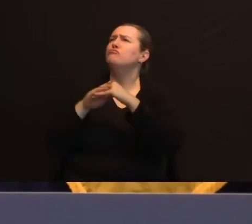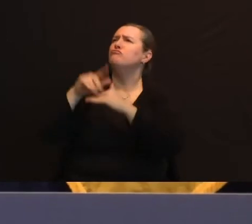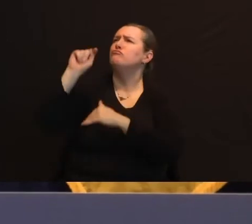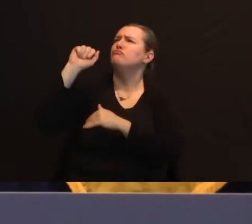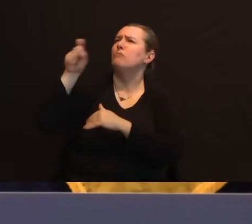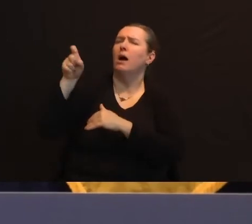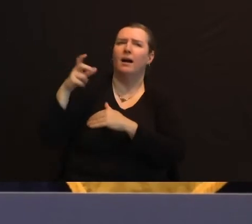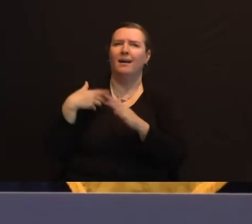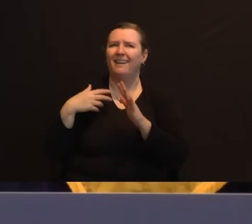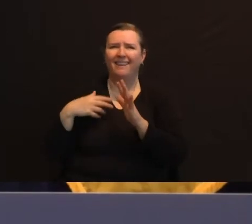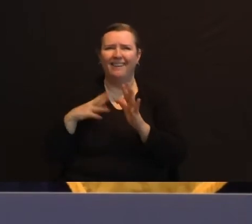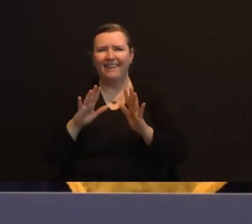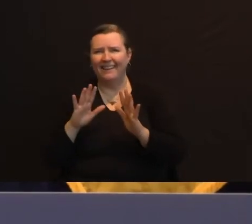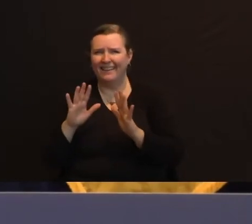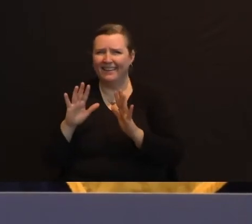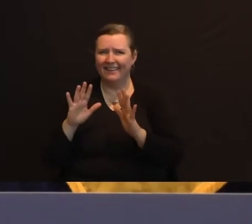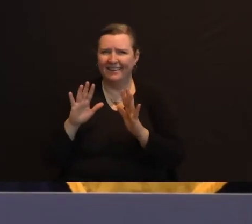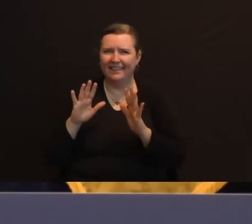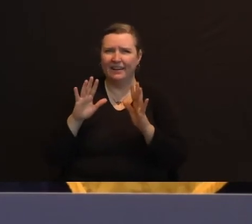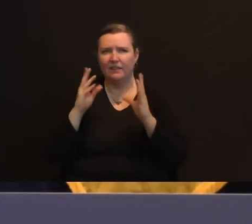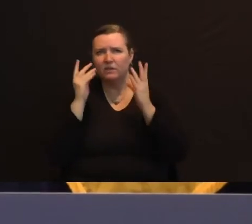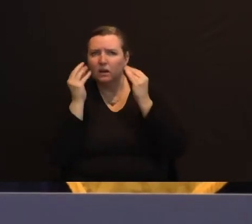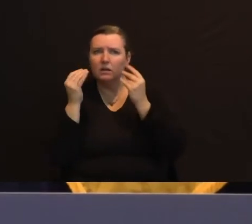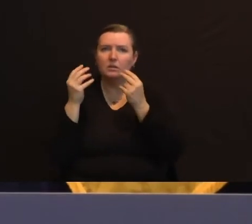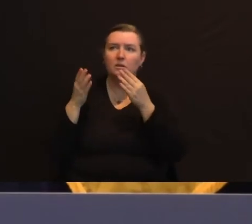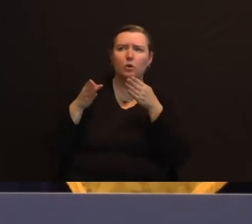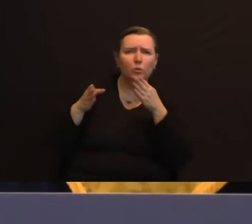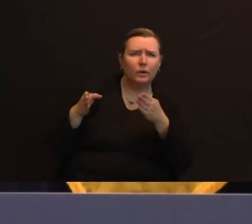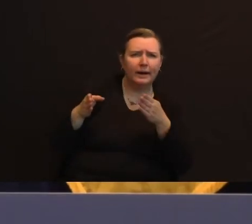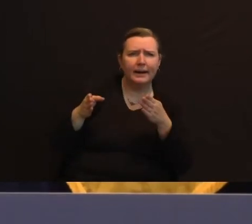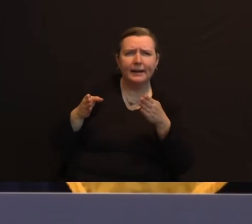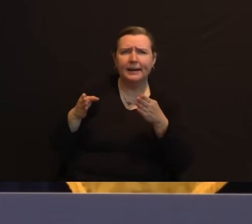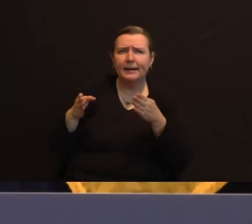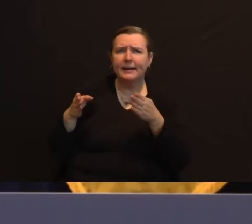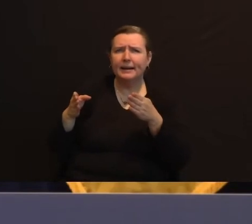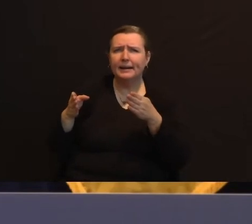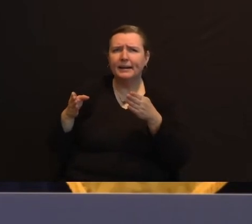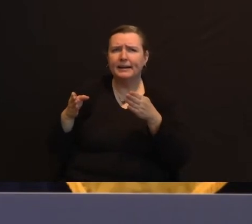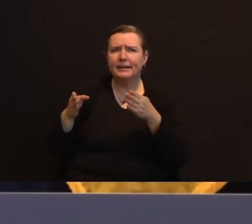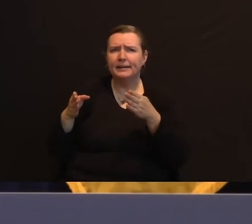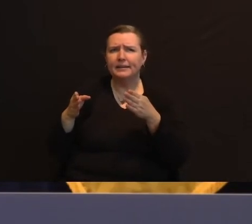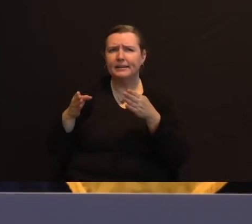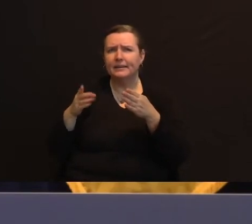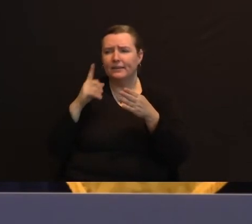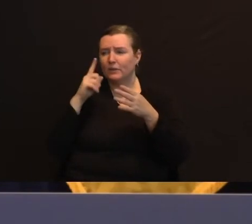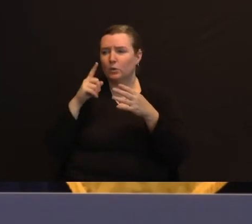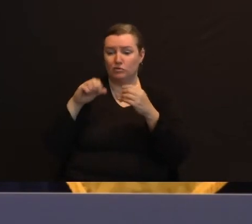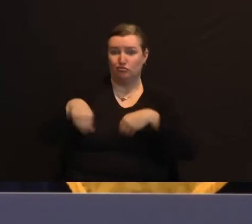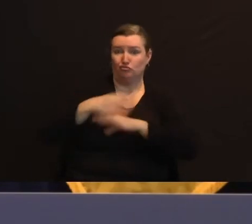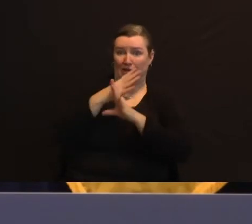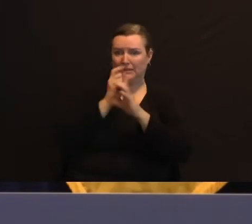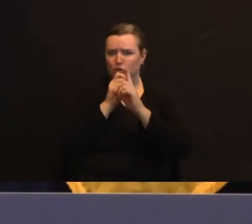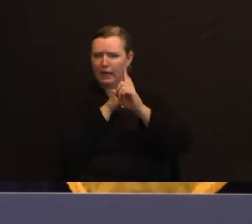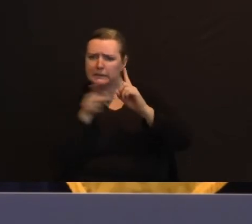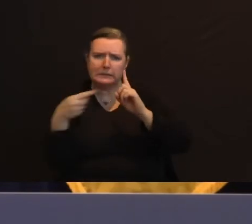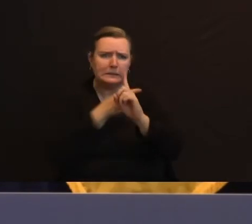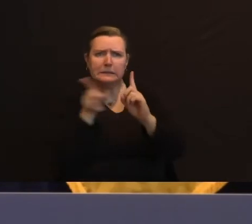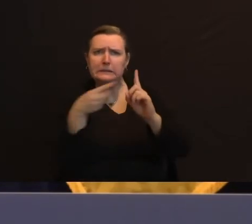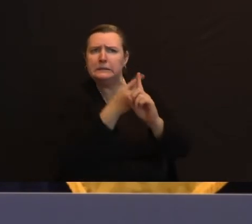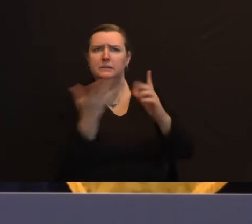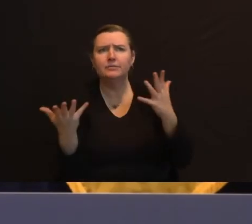ways to get through this crisis. And I want to continue to do that, and I want to make sure people